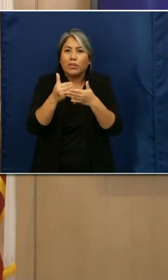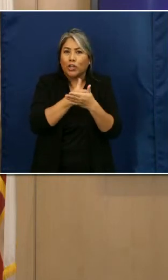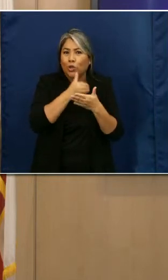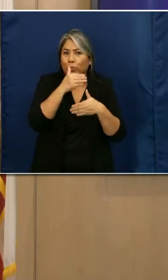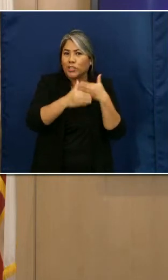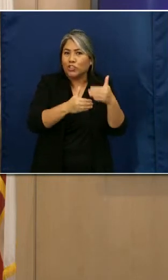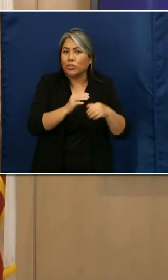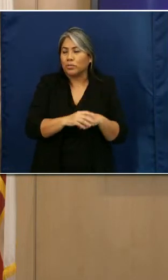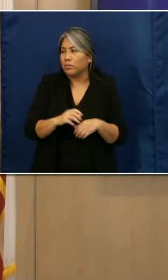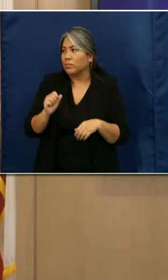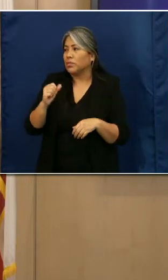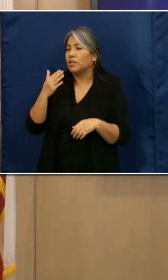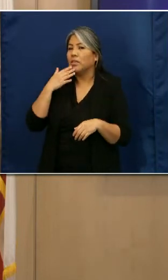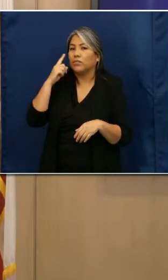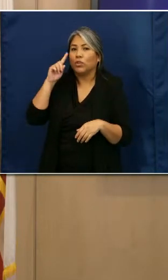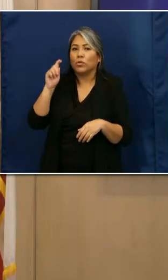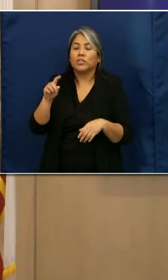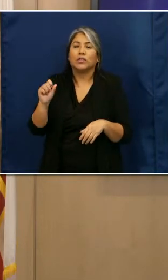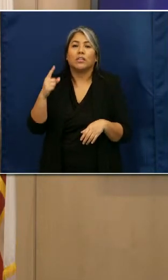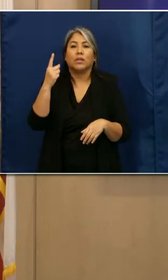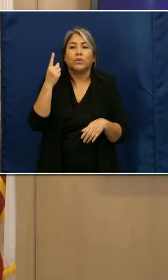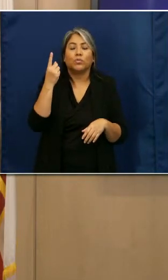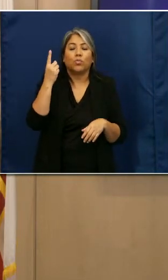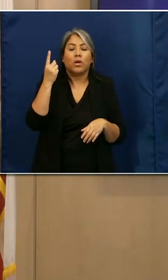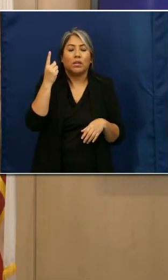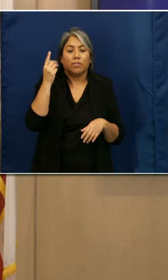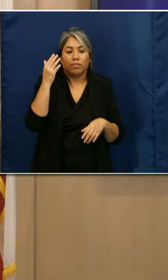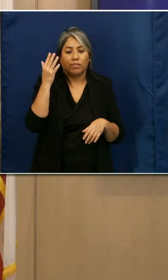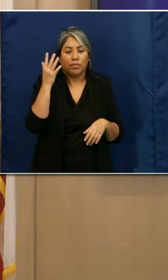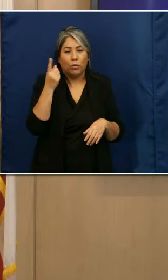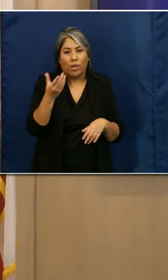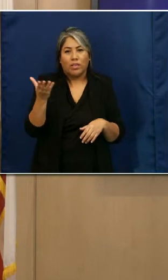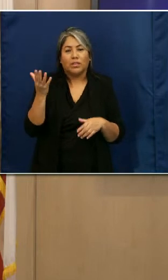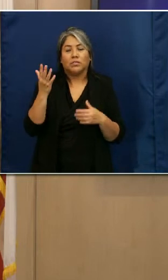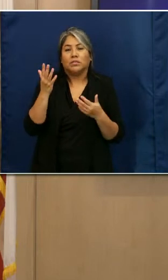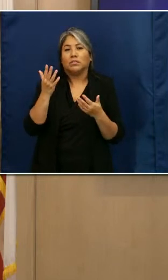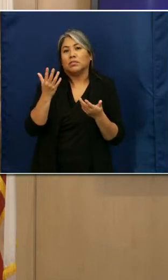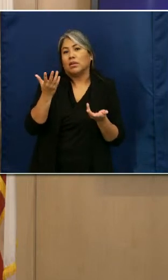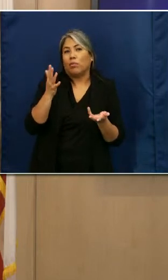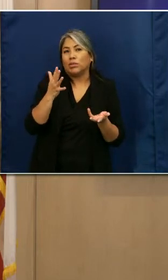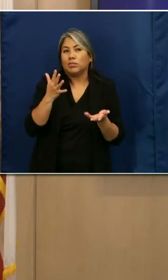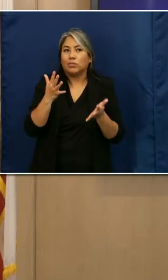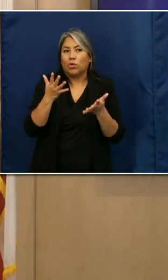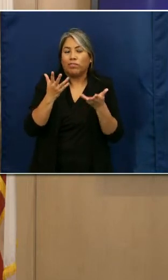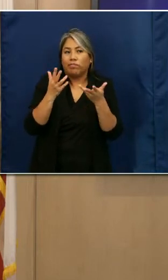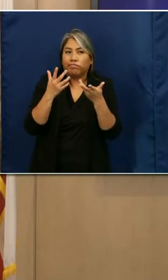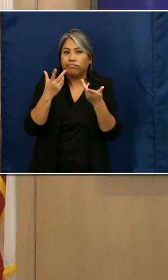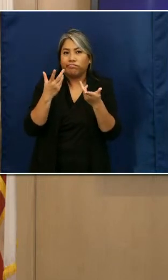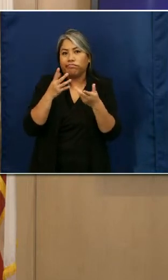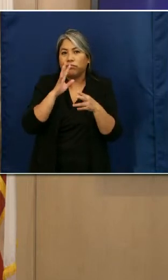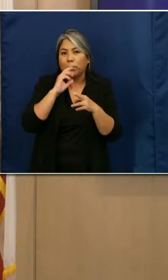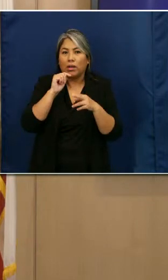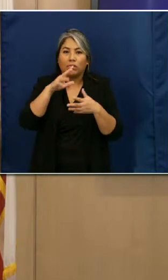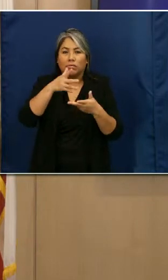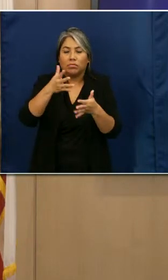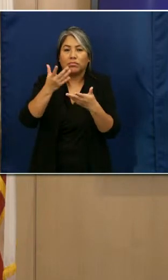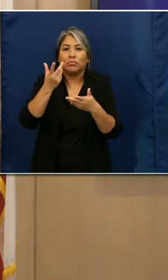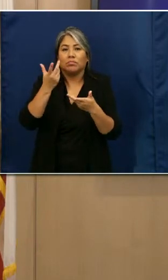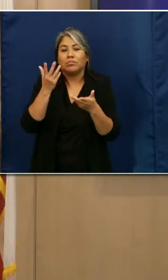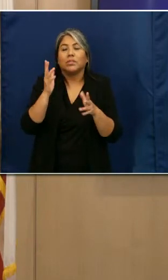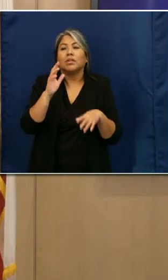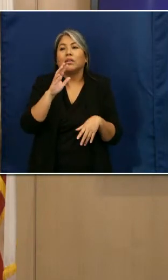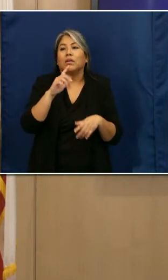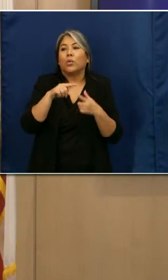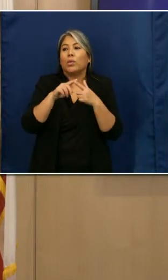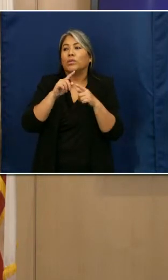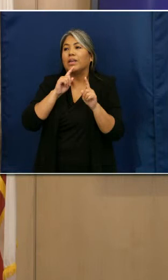Yeah, thanks for that question. That was one of the things I was slightly referring to when I was answering